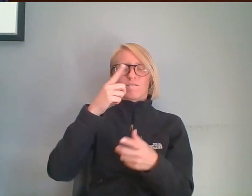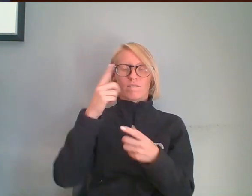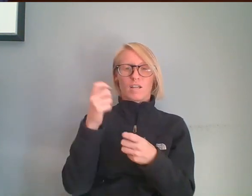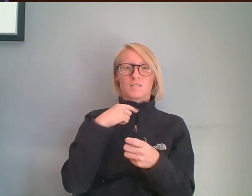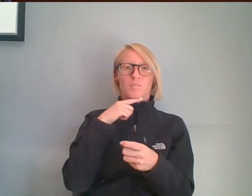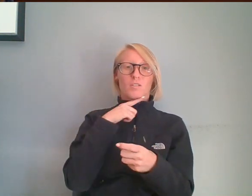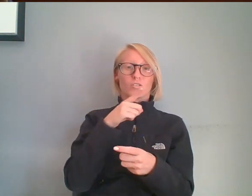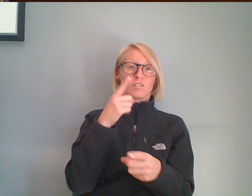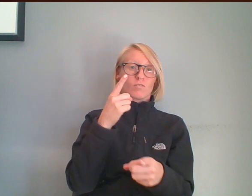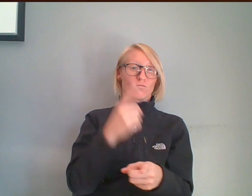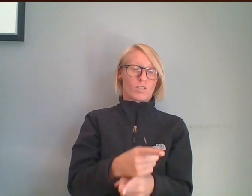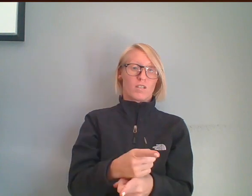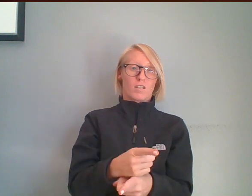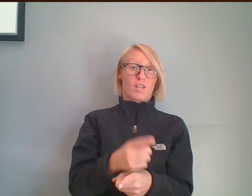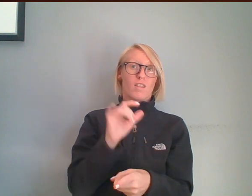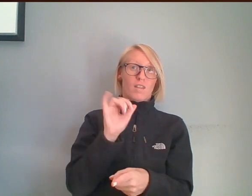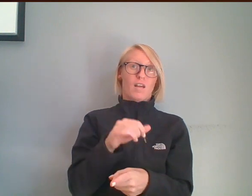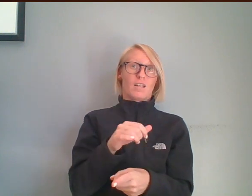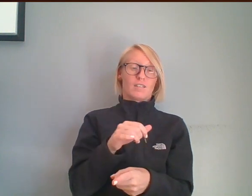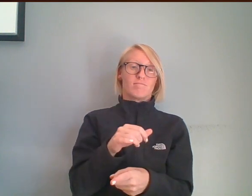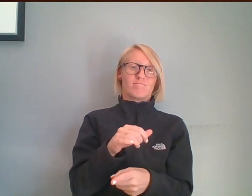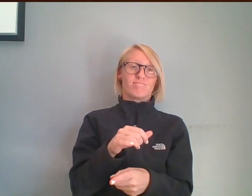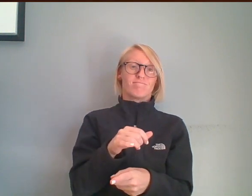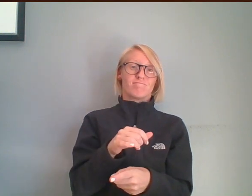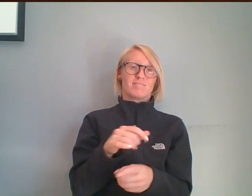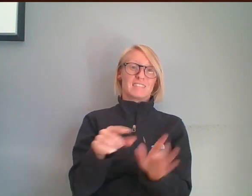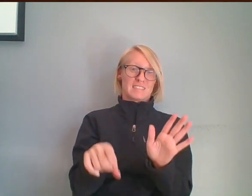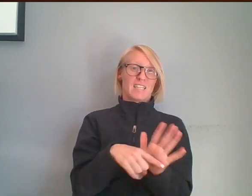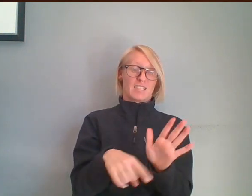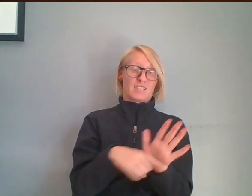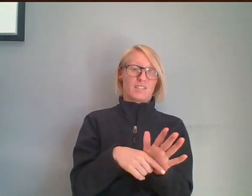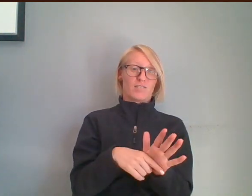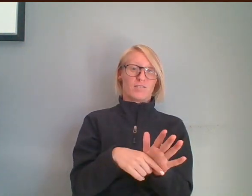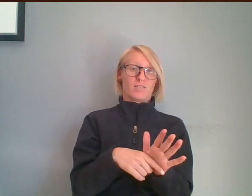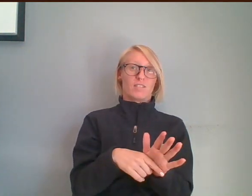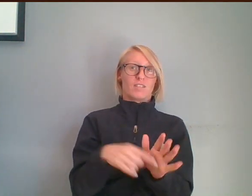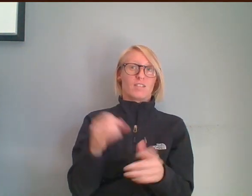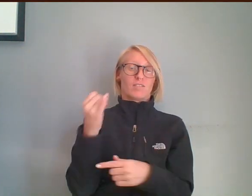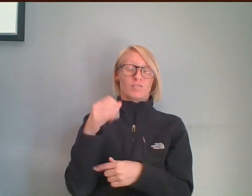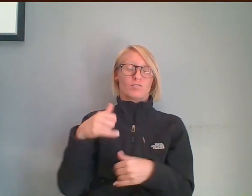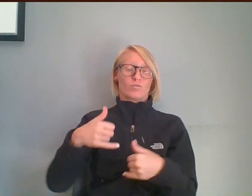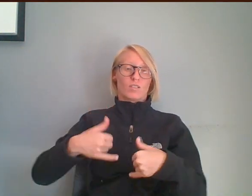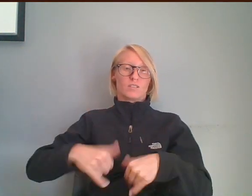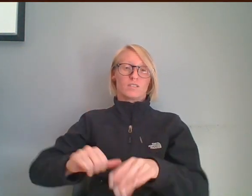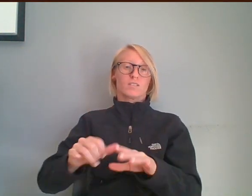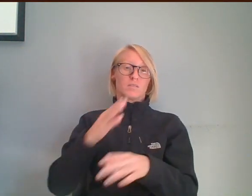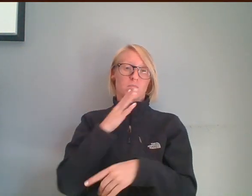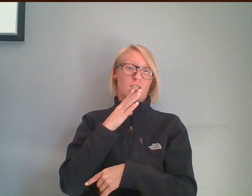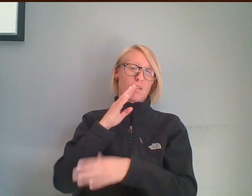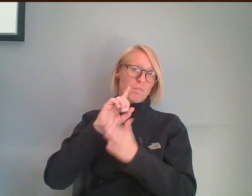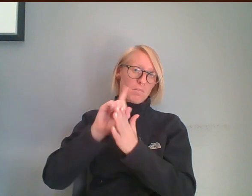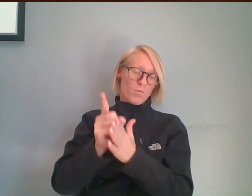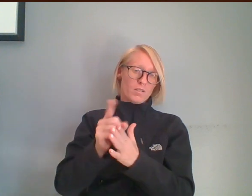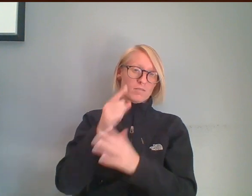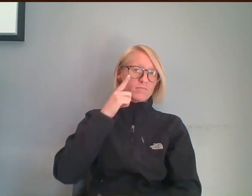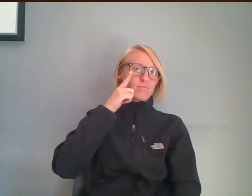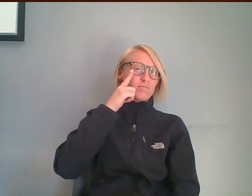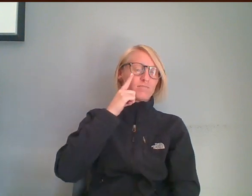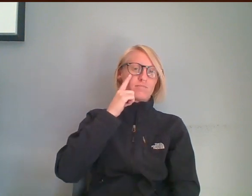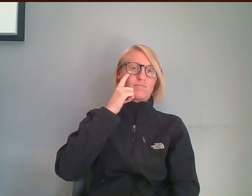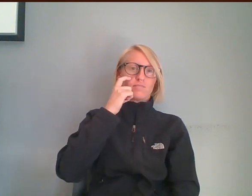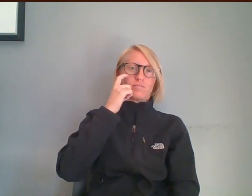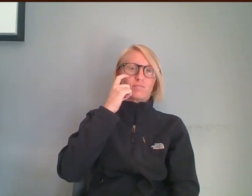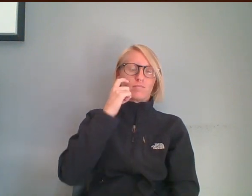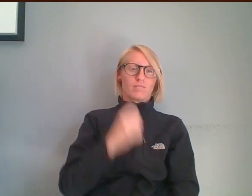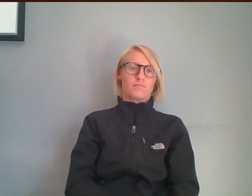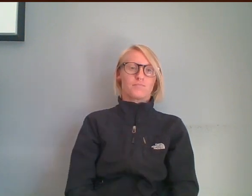that can actually serve as a disservice as we try to speak in the moment. I'd like to demonstrate a little of